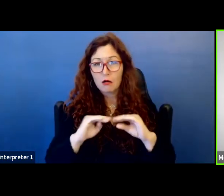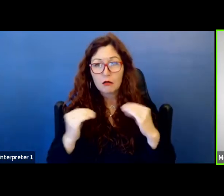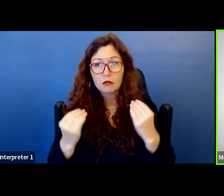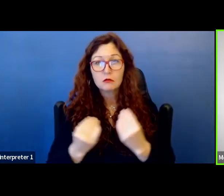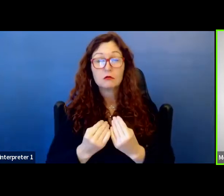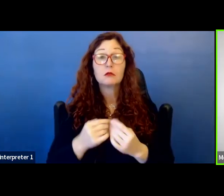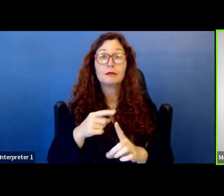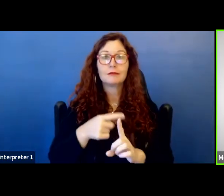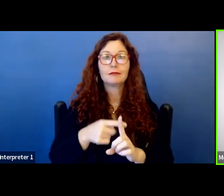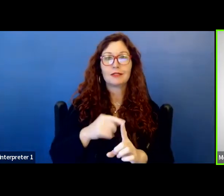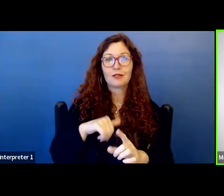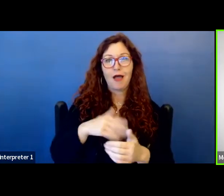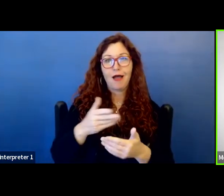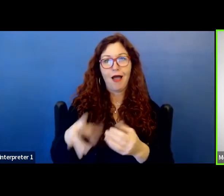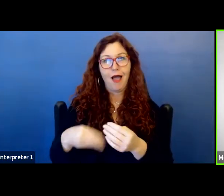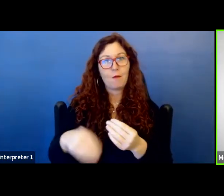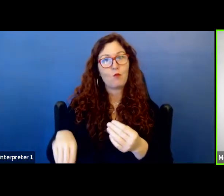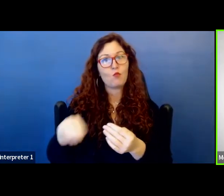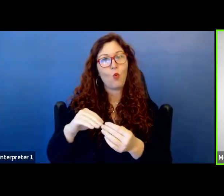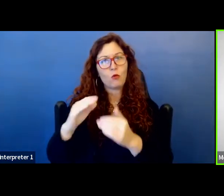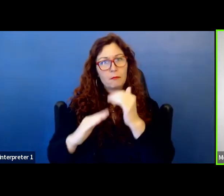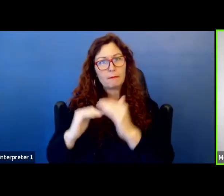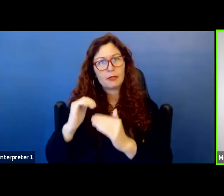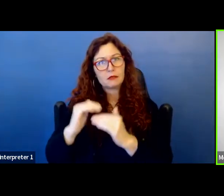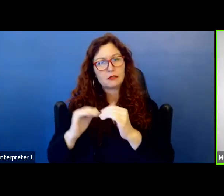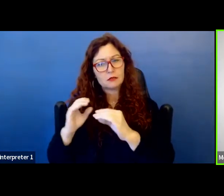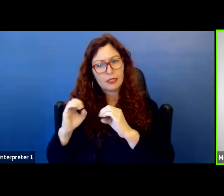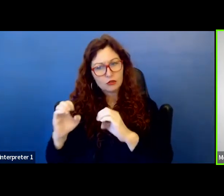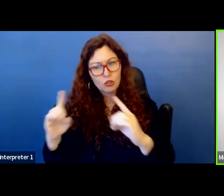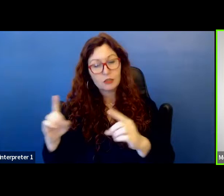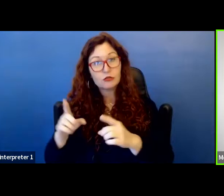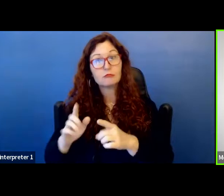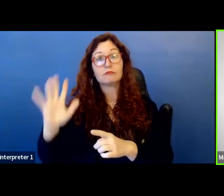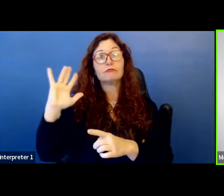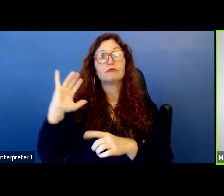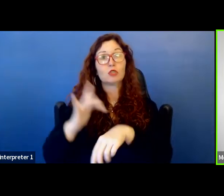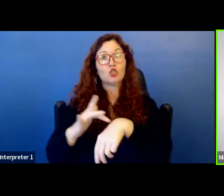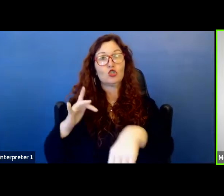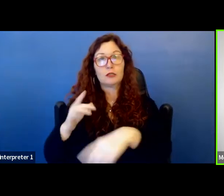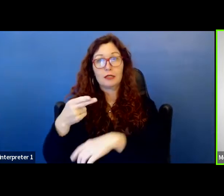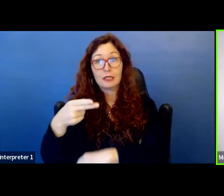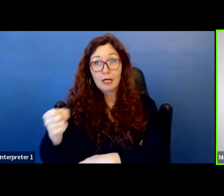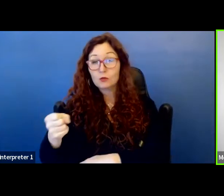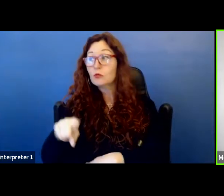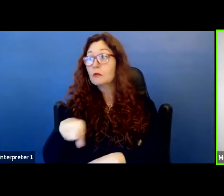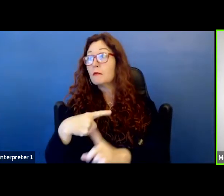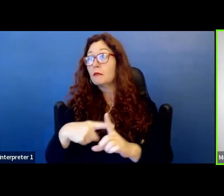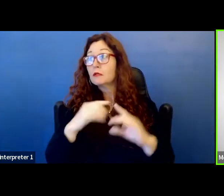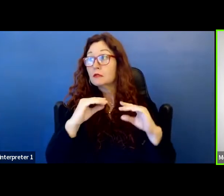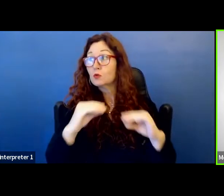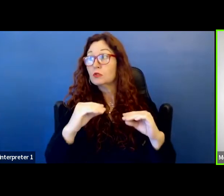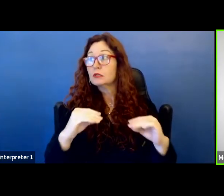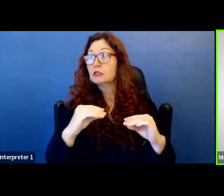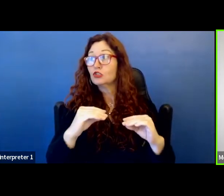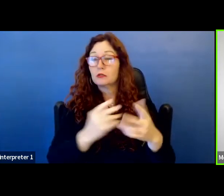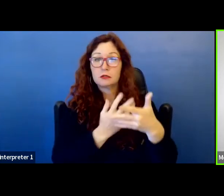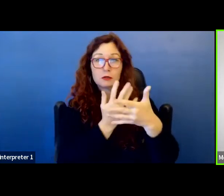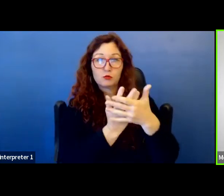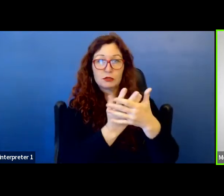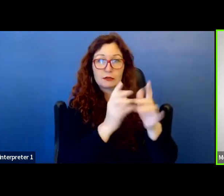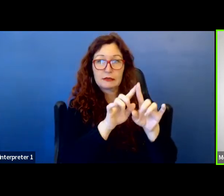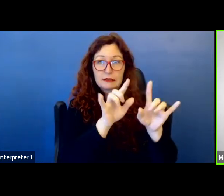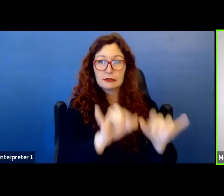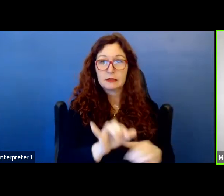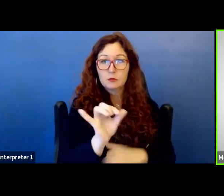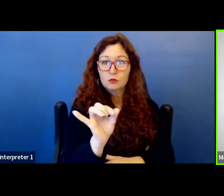schools we are engaging young people early and earlier and we're teaching it in state prison systems opening opportunities for the justice involved who